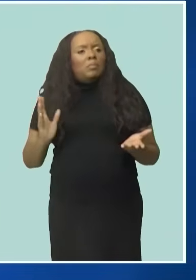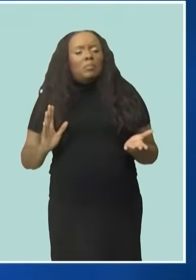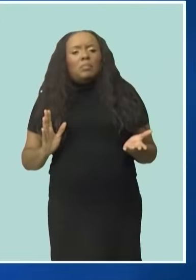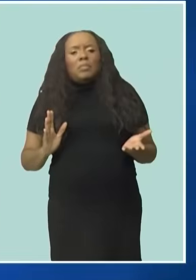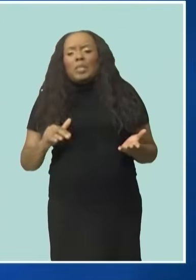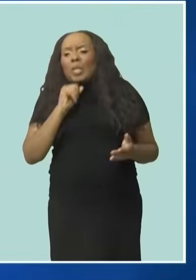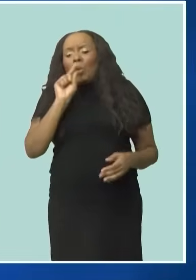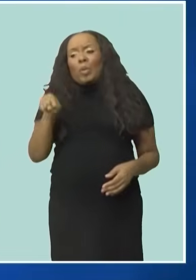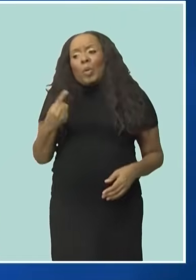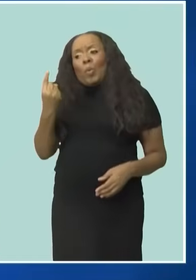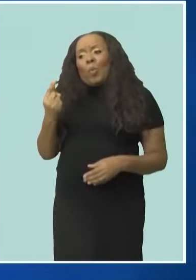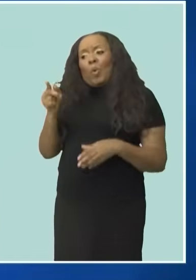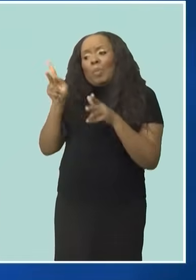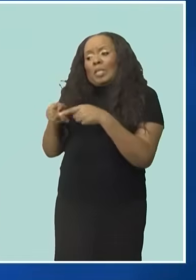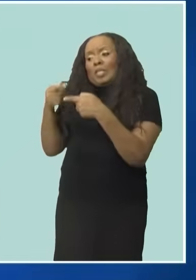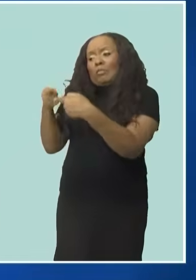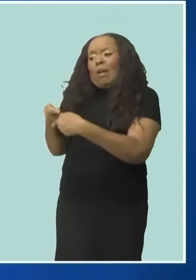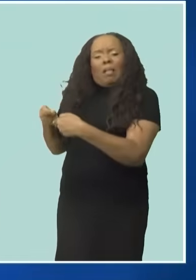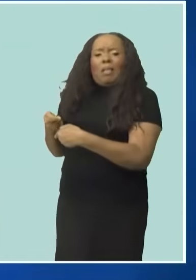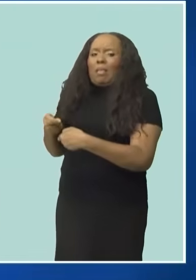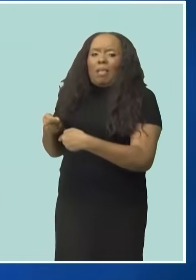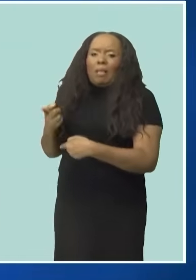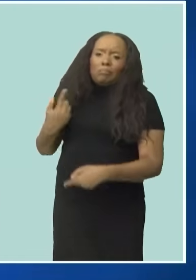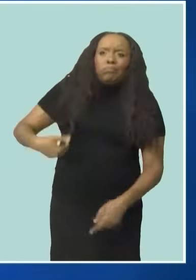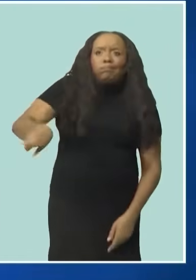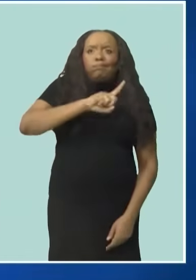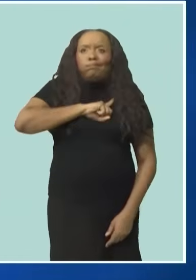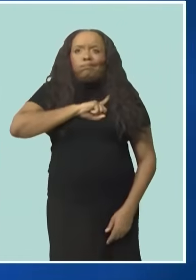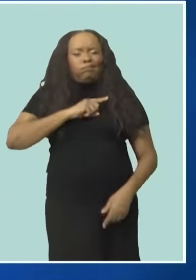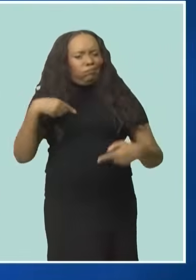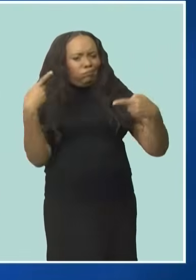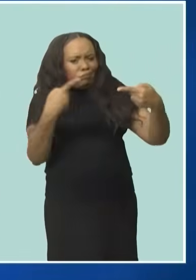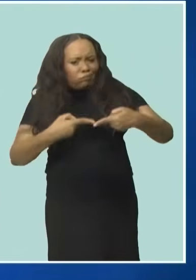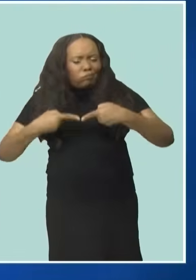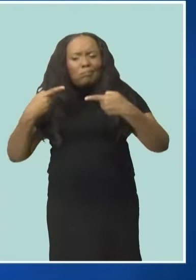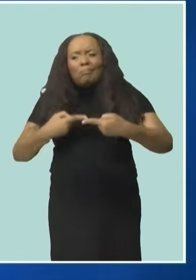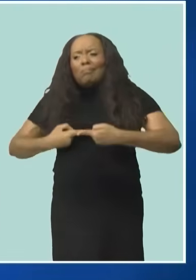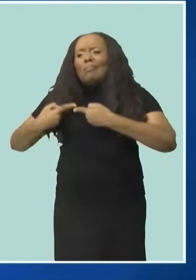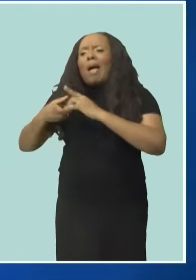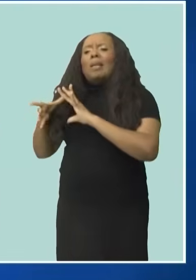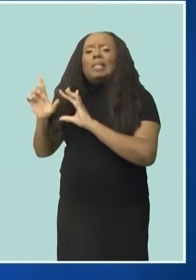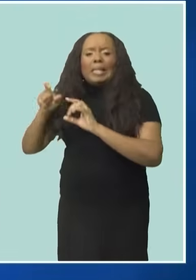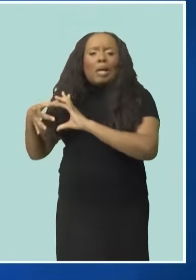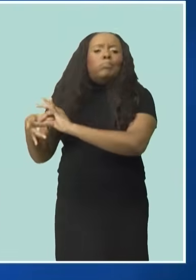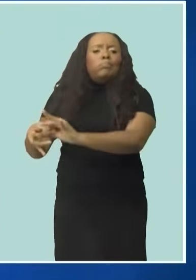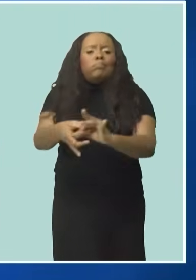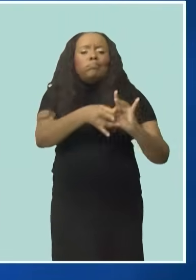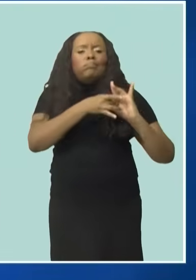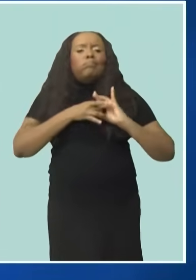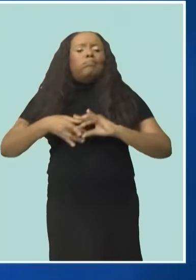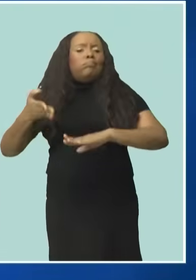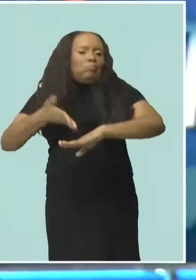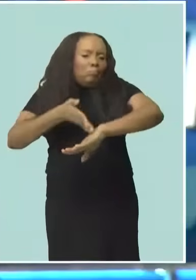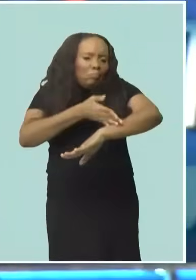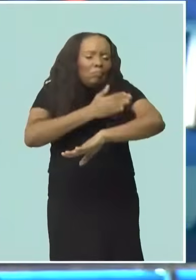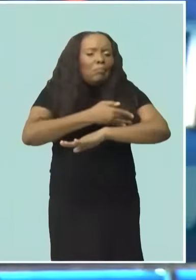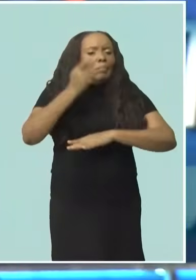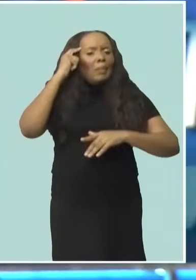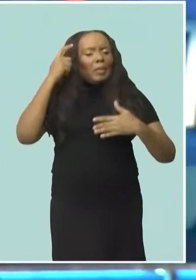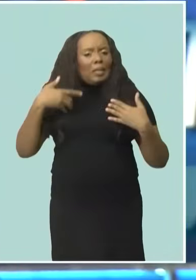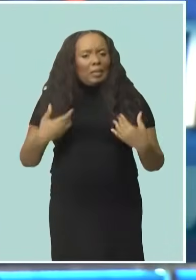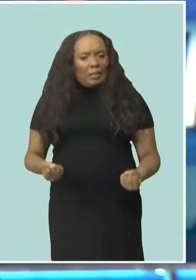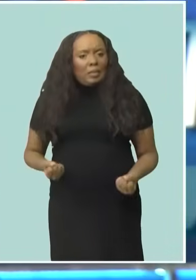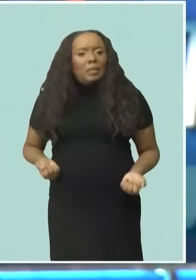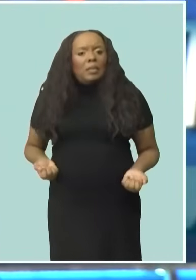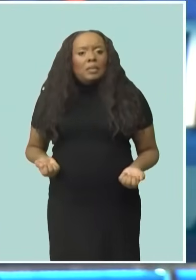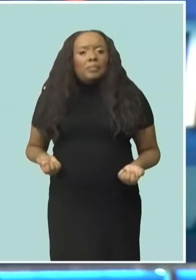It's not just for one person, and that we need to have a whole of society kind of approach to improving mental health here.